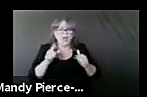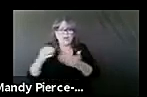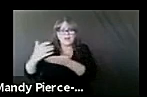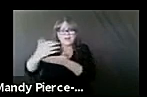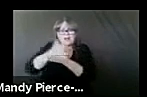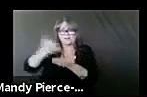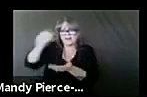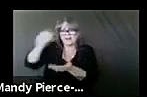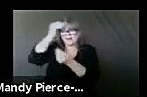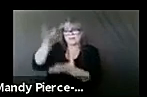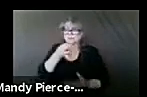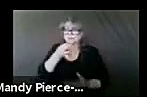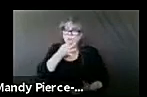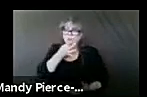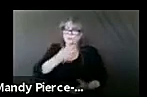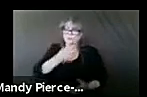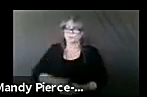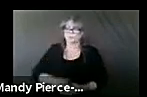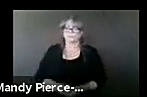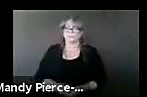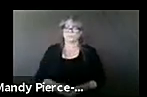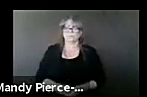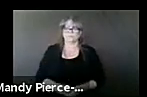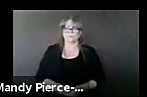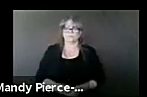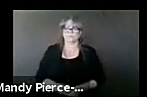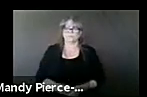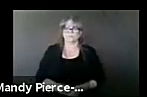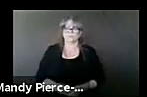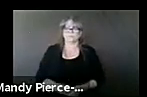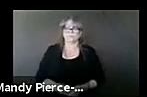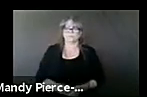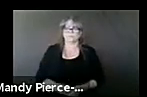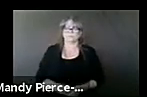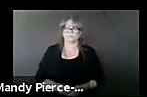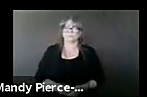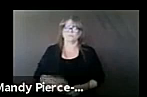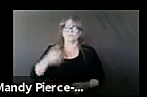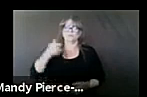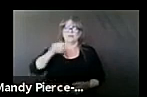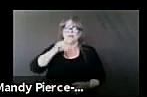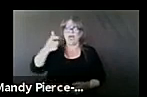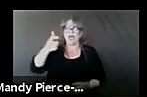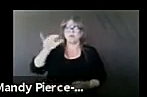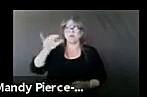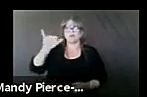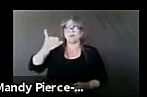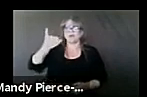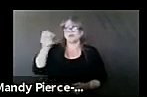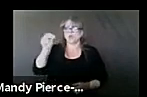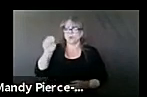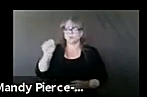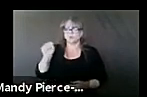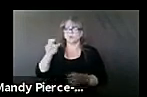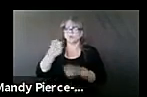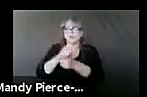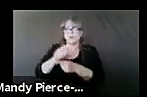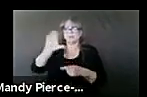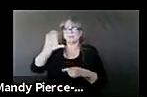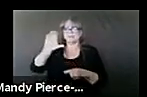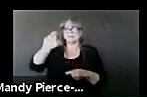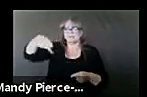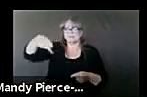This next question is from Corey H. Jones with CPR News. What else can you do to slow down the outbreaks at elder care